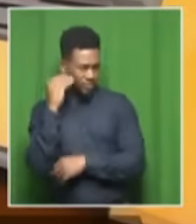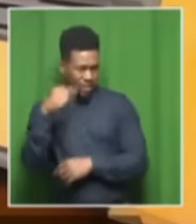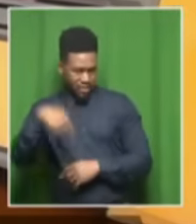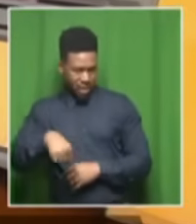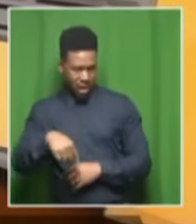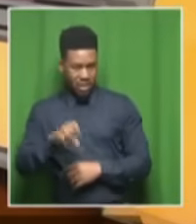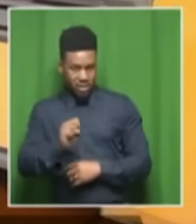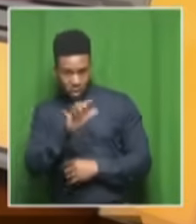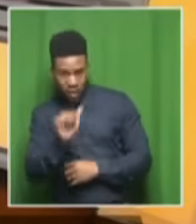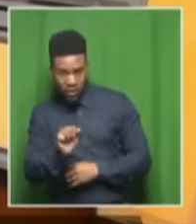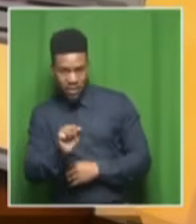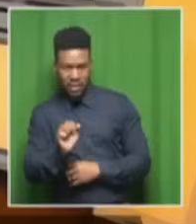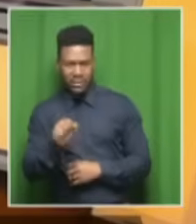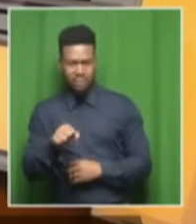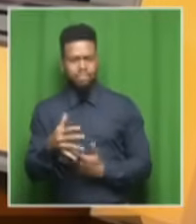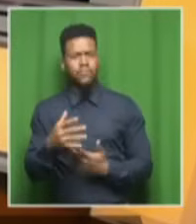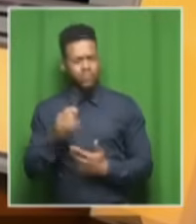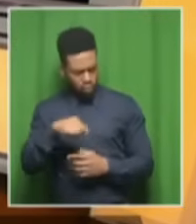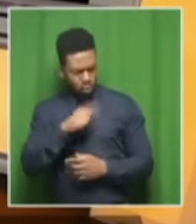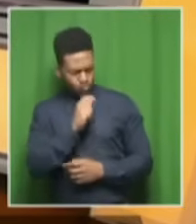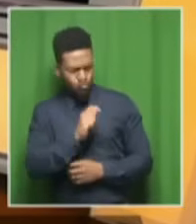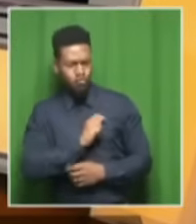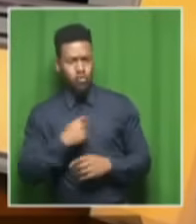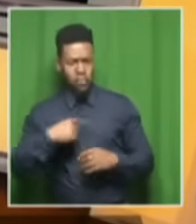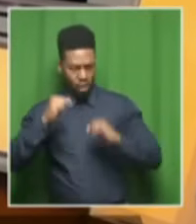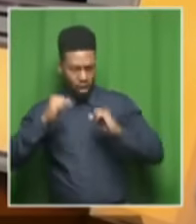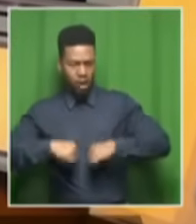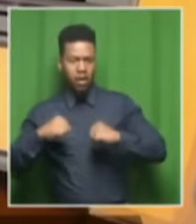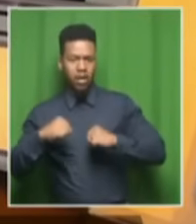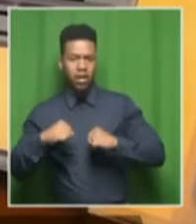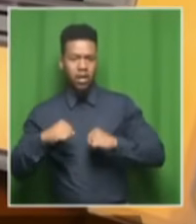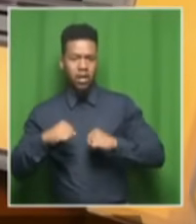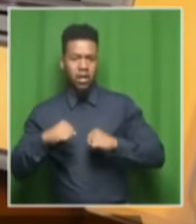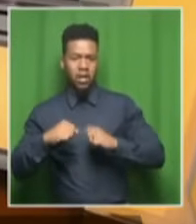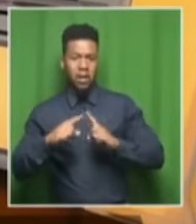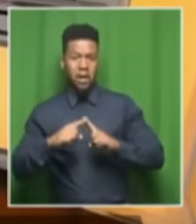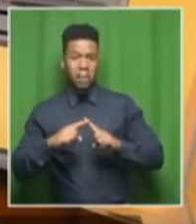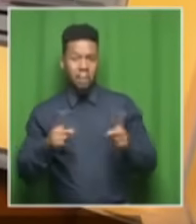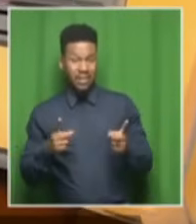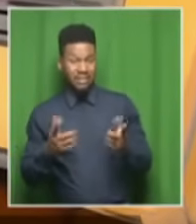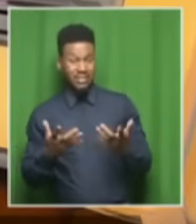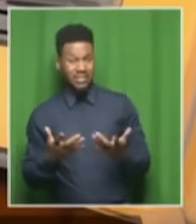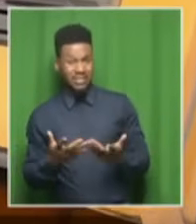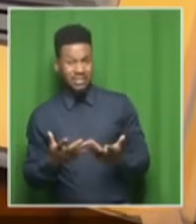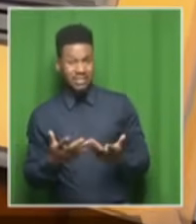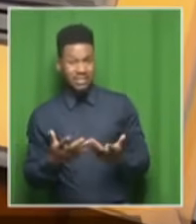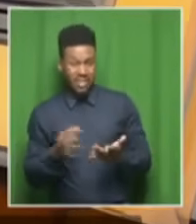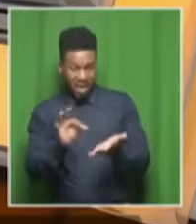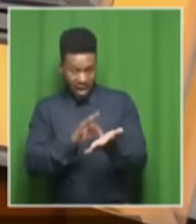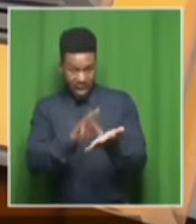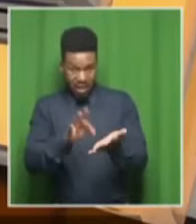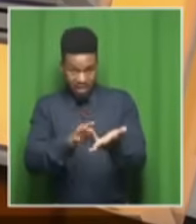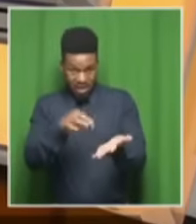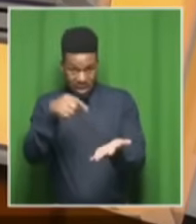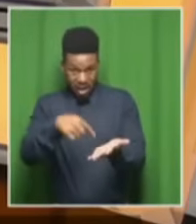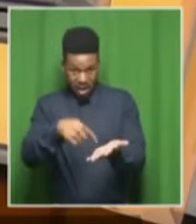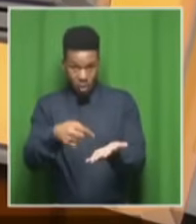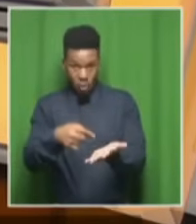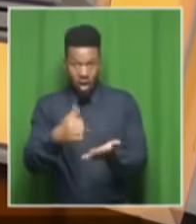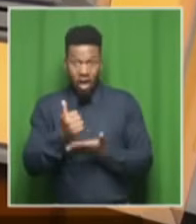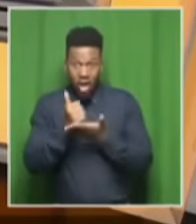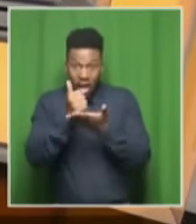from all of you, it's an exceptionally complex experience. But again, are these elections addressing your complexities? Is